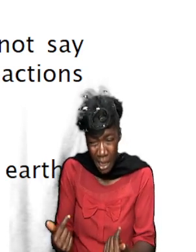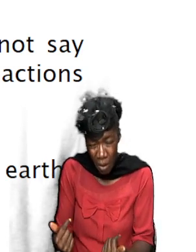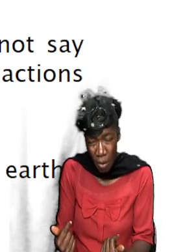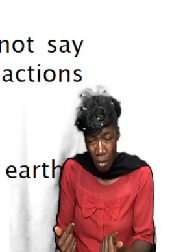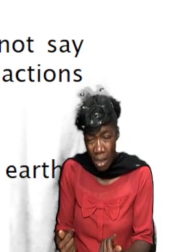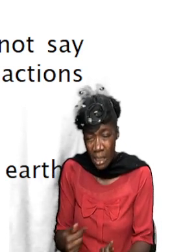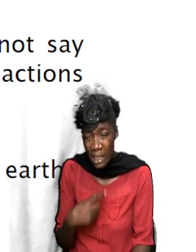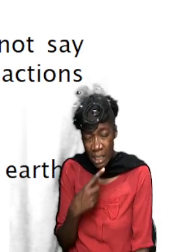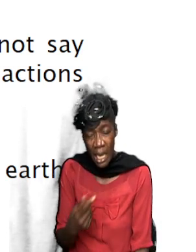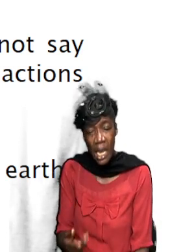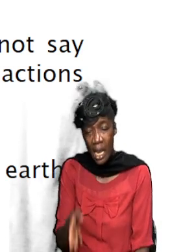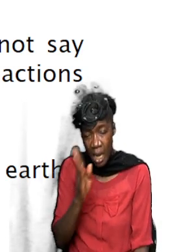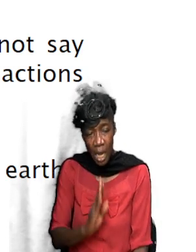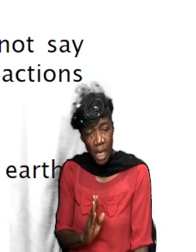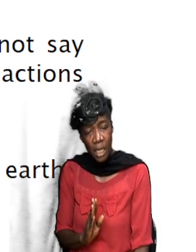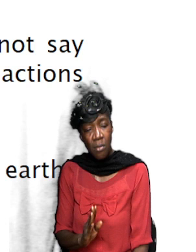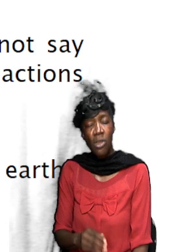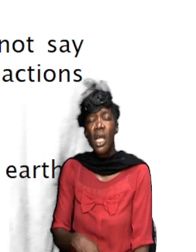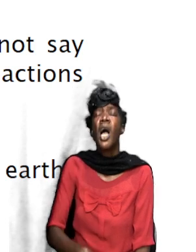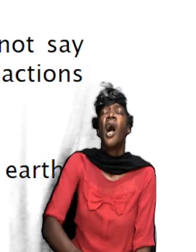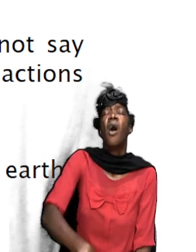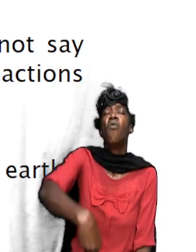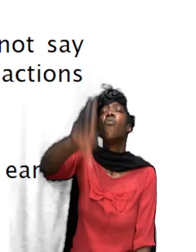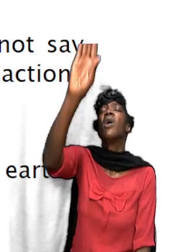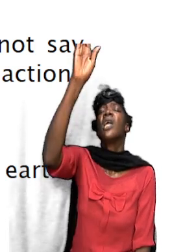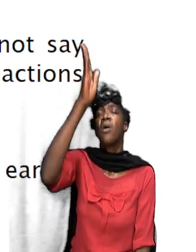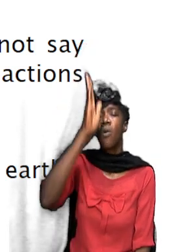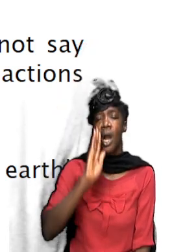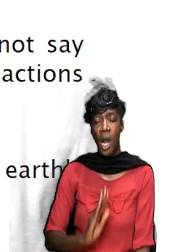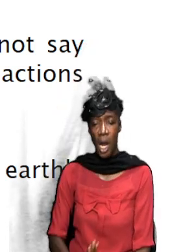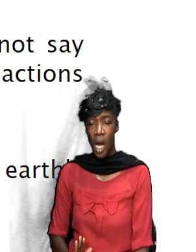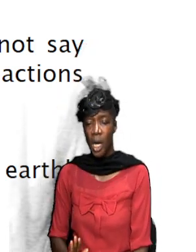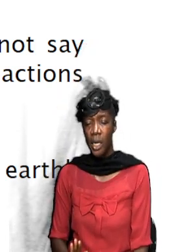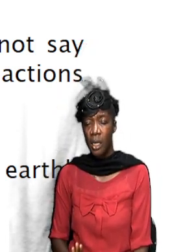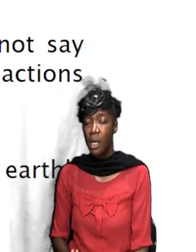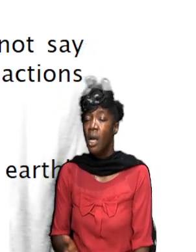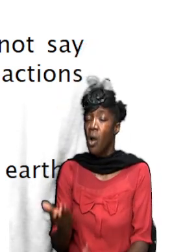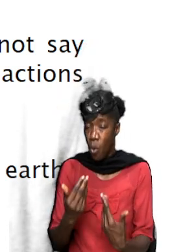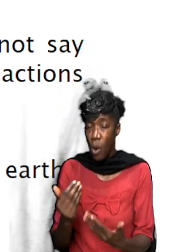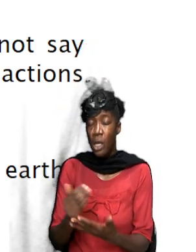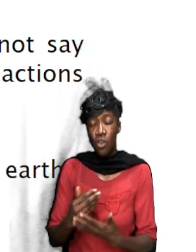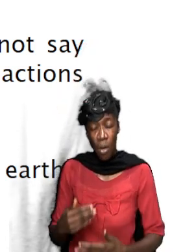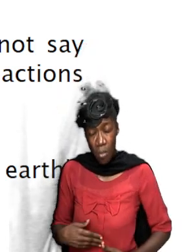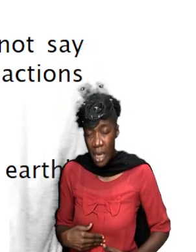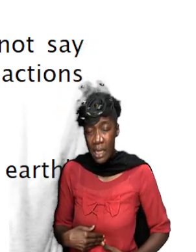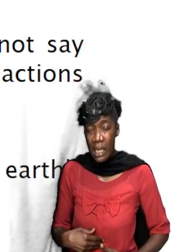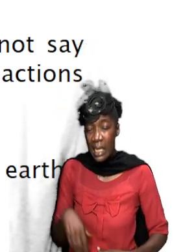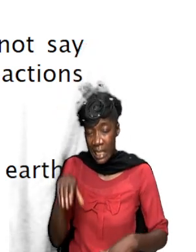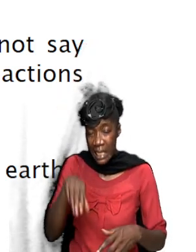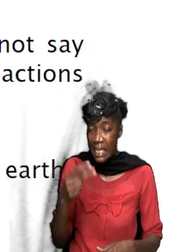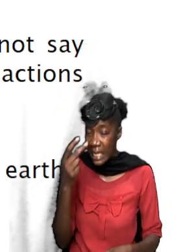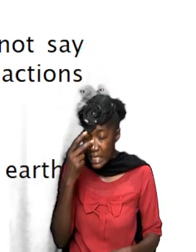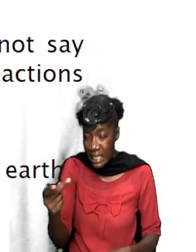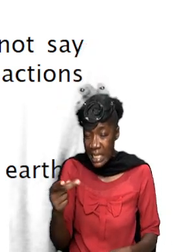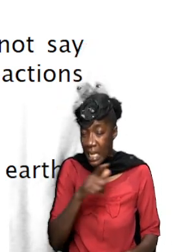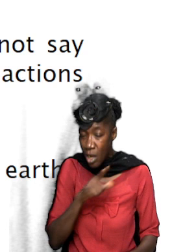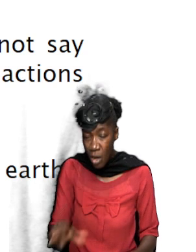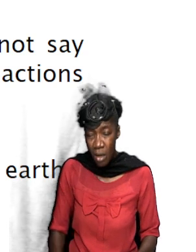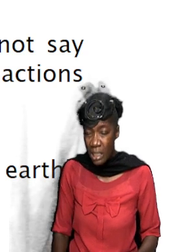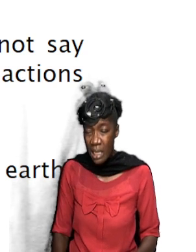away with you. We need somebody that we can see. The Lord said, they have not rejected you, but they have rejected me.